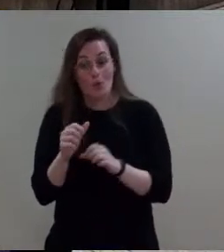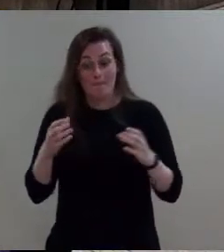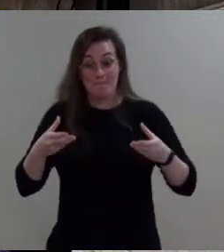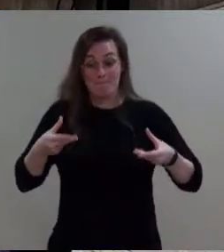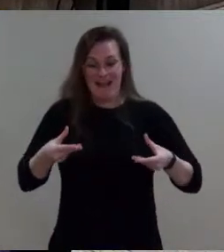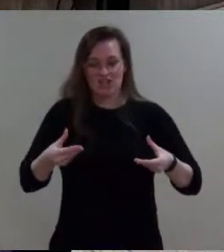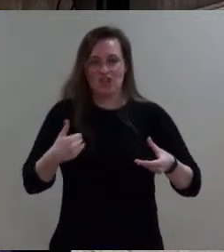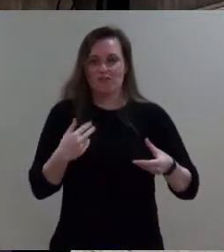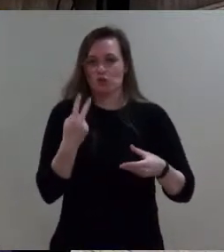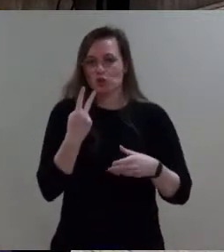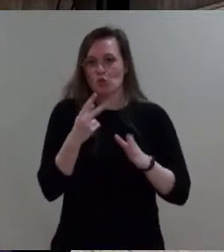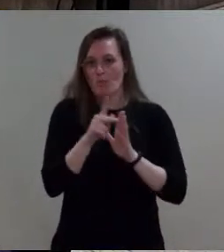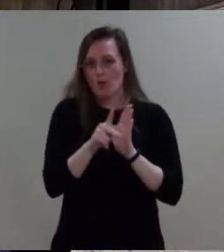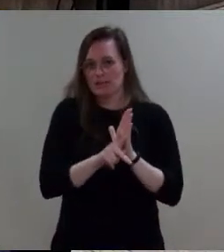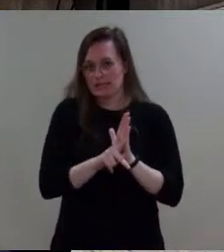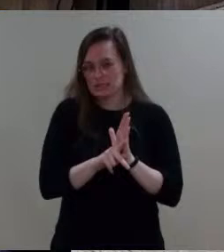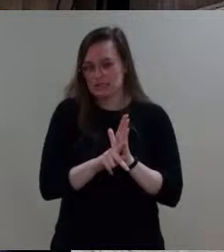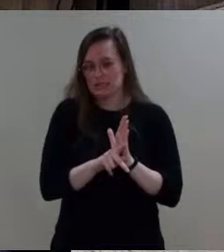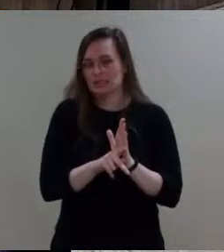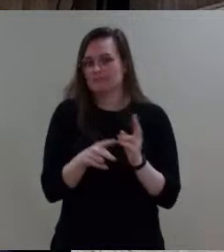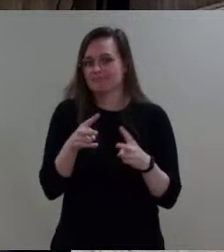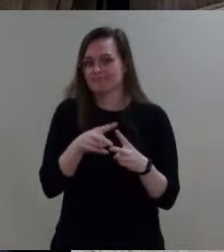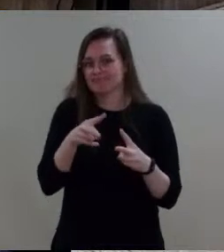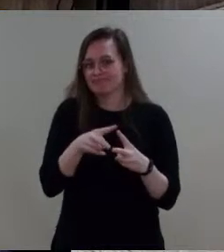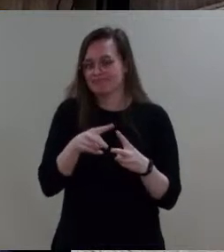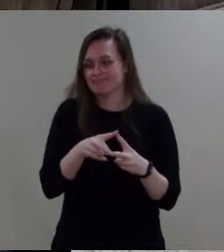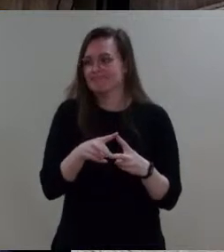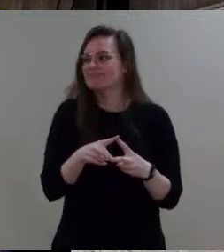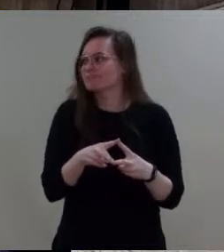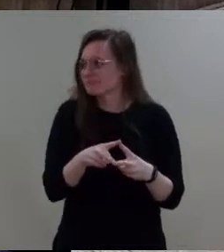package tonight. Both of those